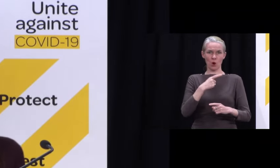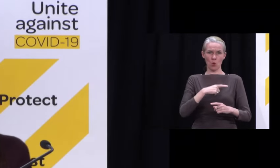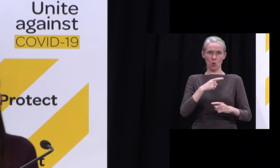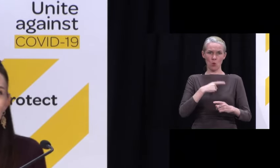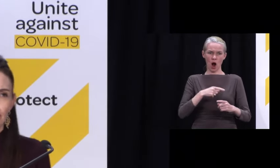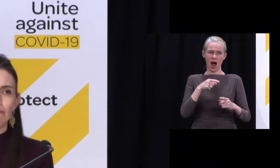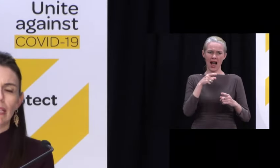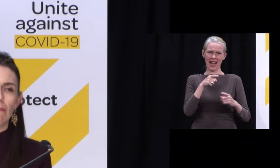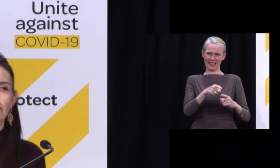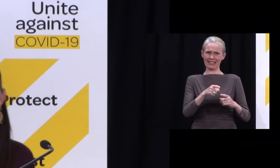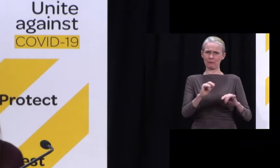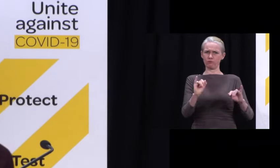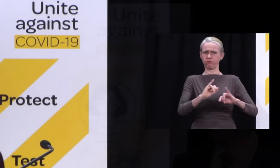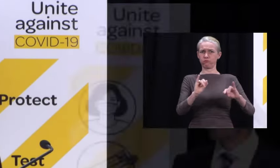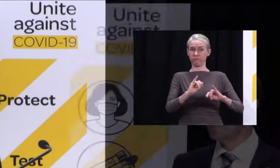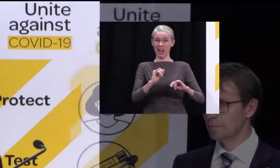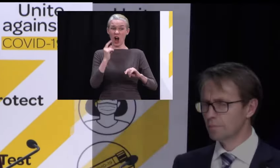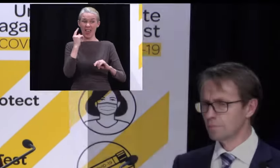Corrections staff.